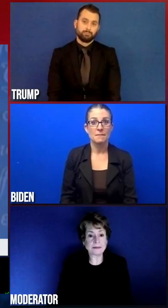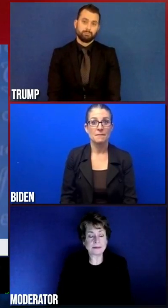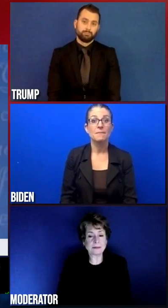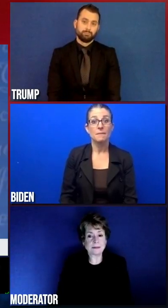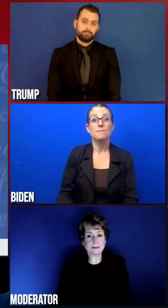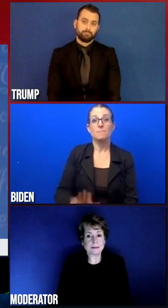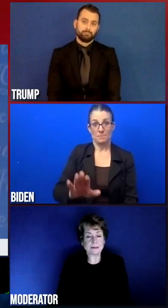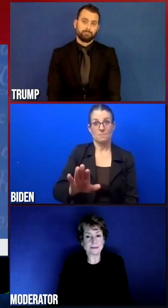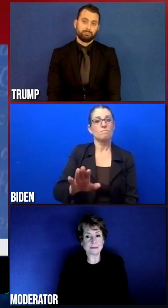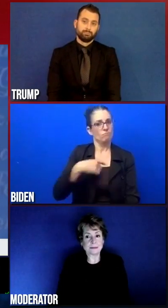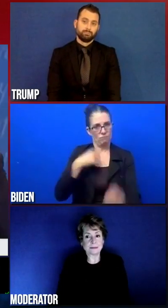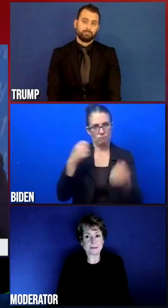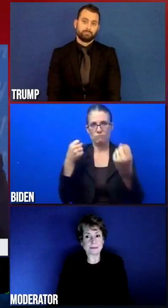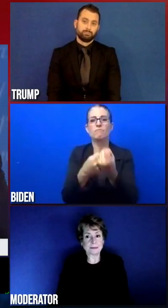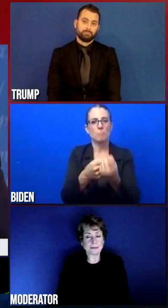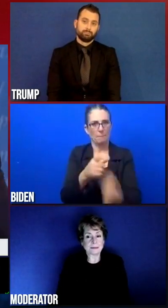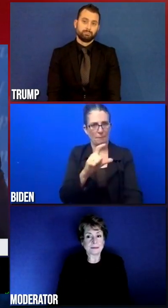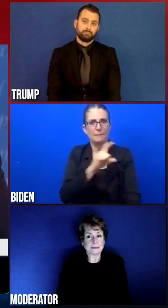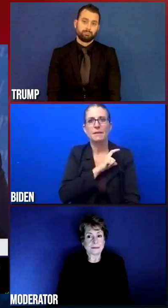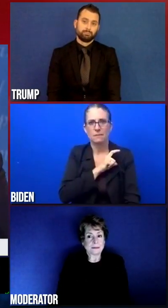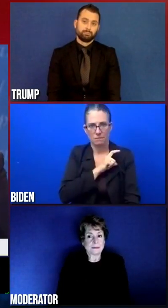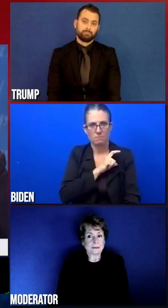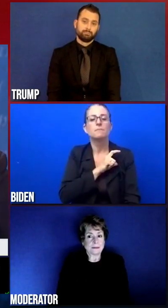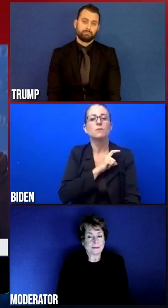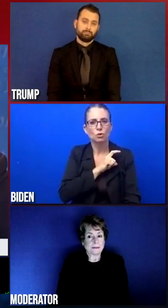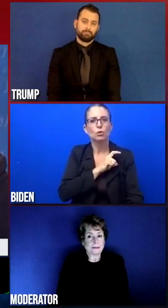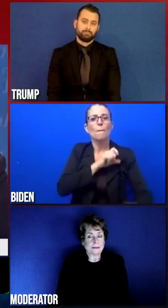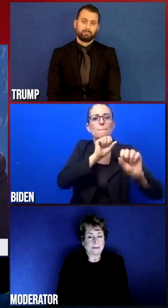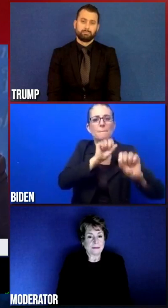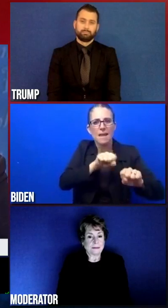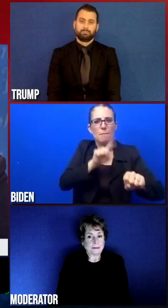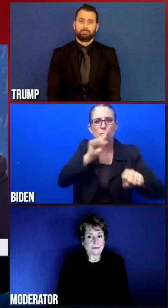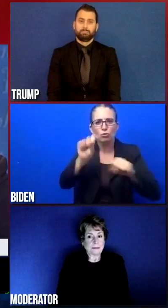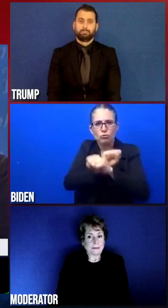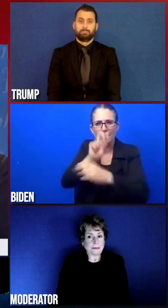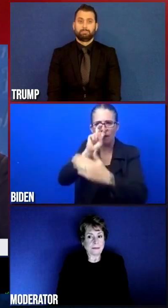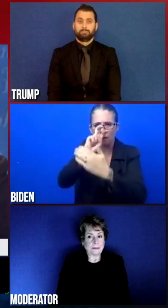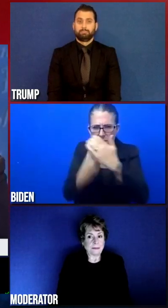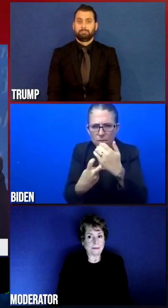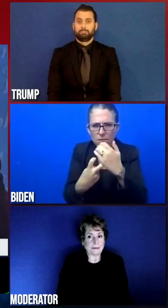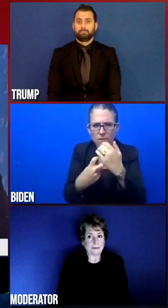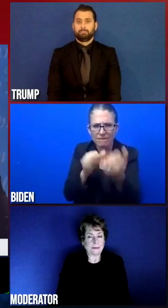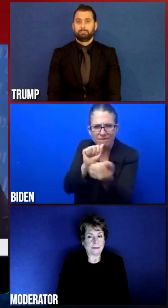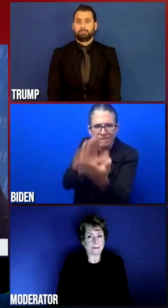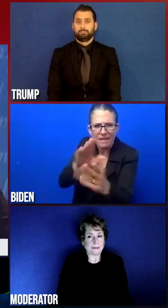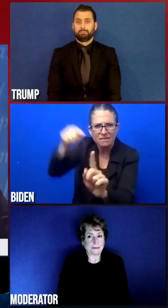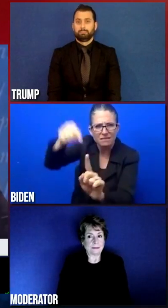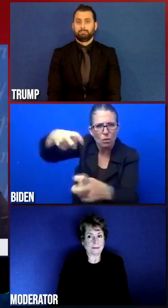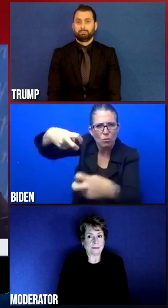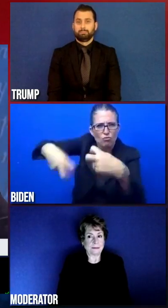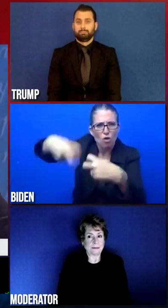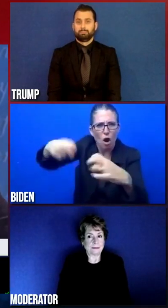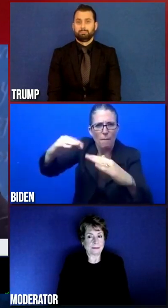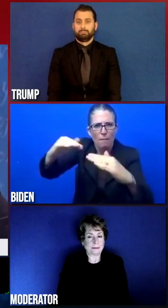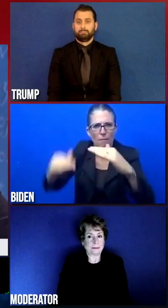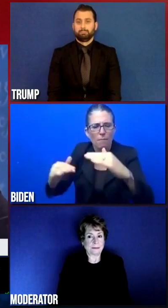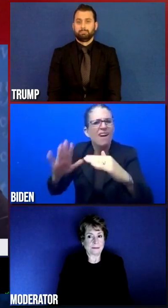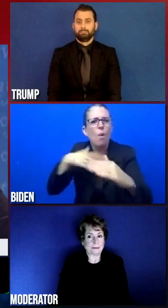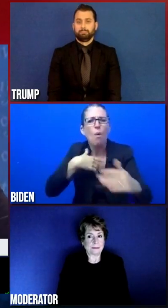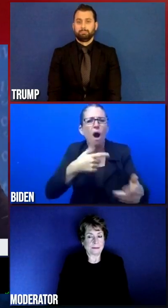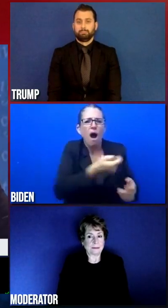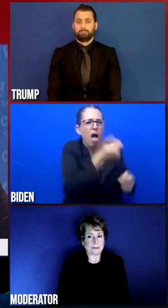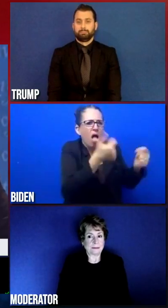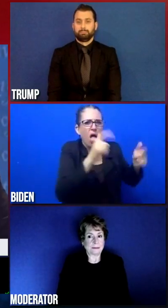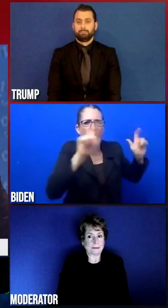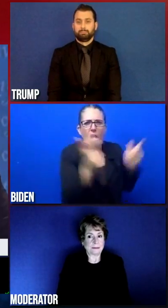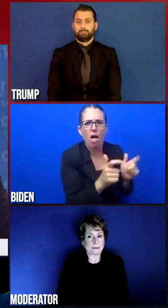totally opposed to defunding the police offices. As a matter of fact, local police, The only one defunding it, his budget calls for a $400